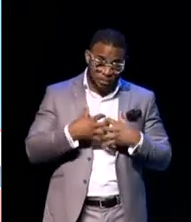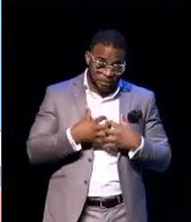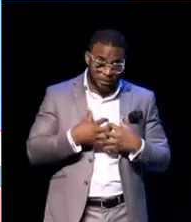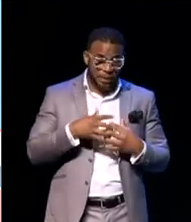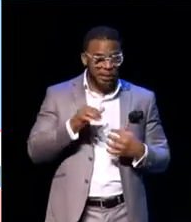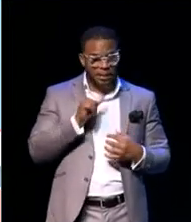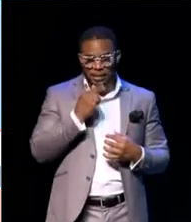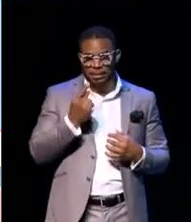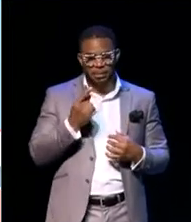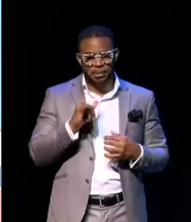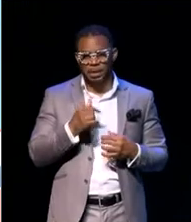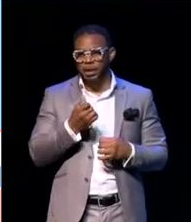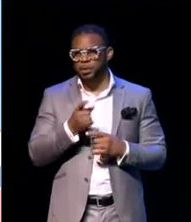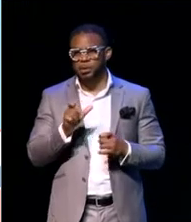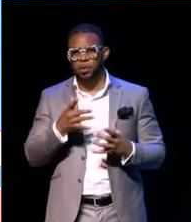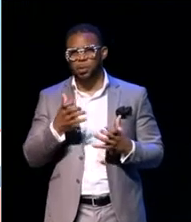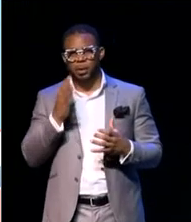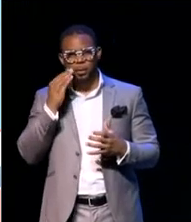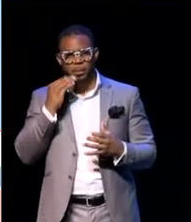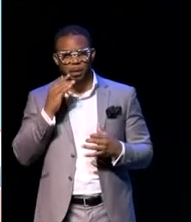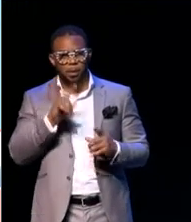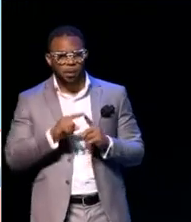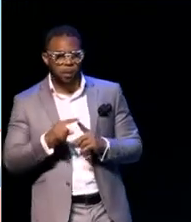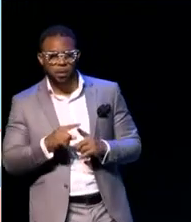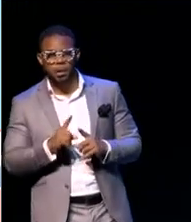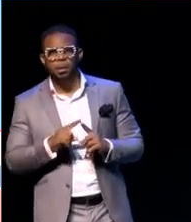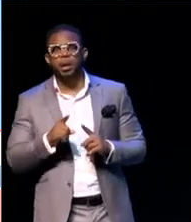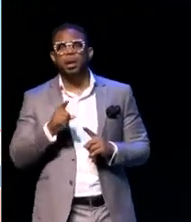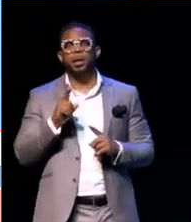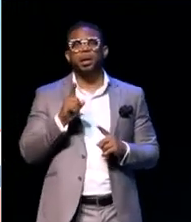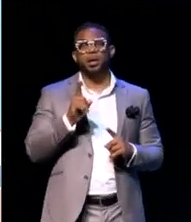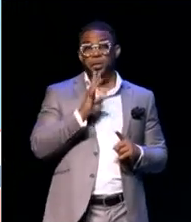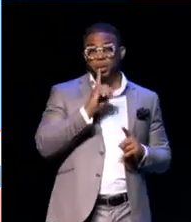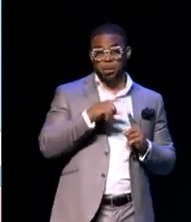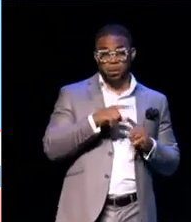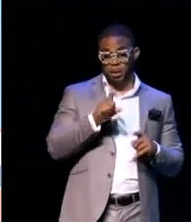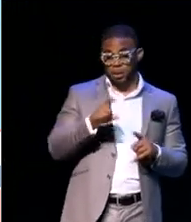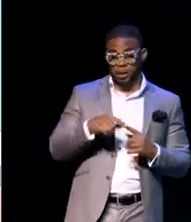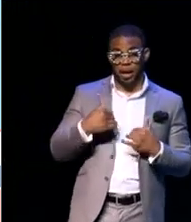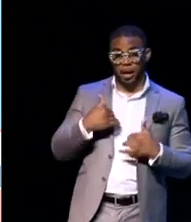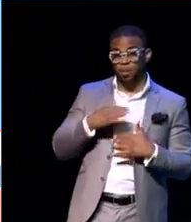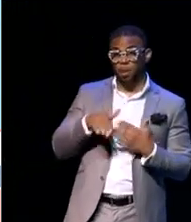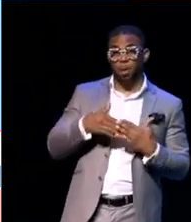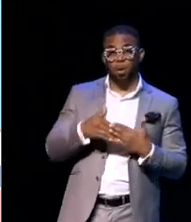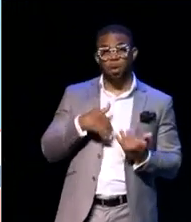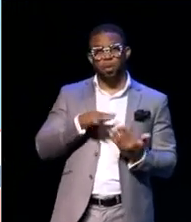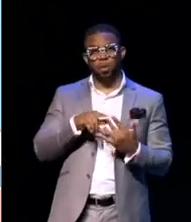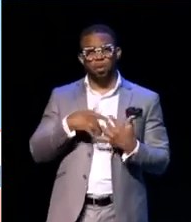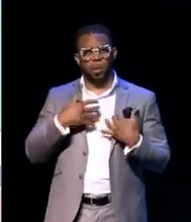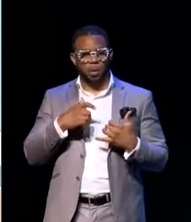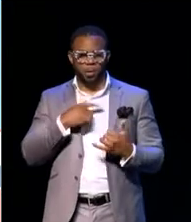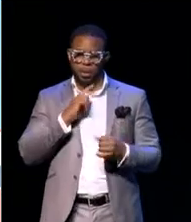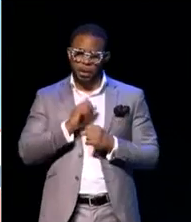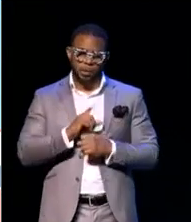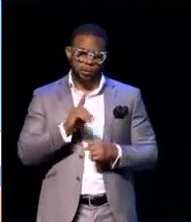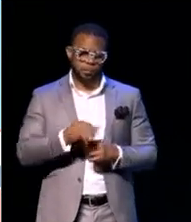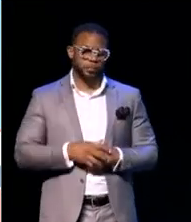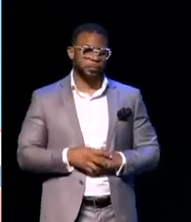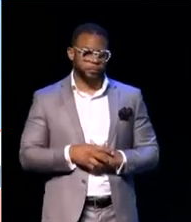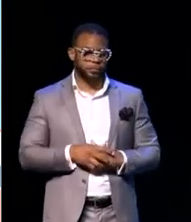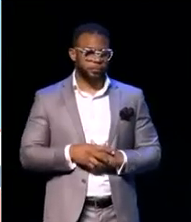and that's not something that anybody should want to experience as well. But you're speaking to the need to have a holistic approach to health, which we absolutely